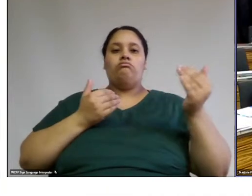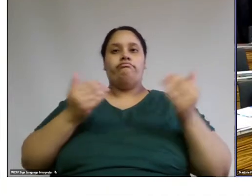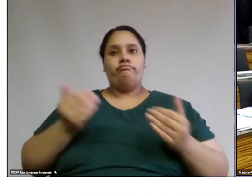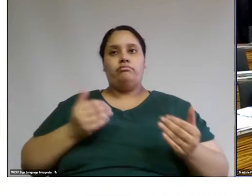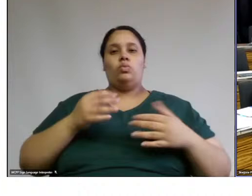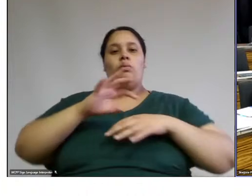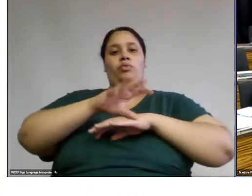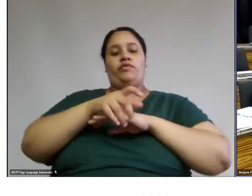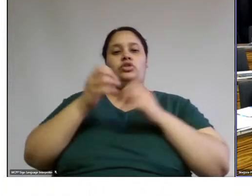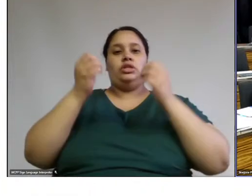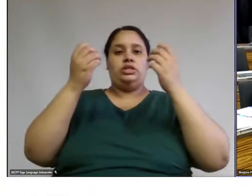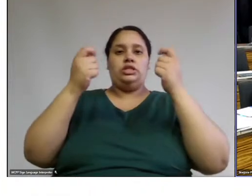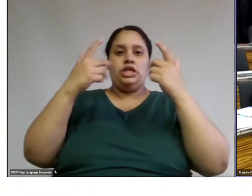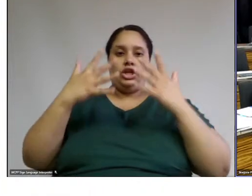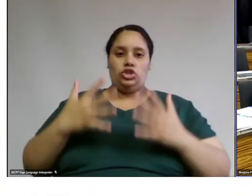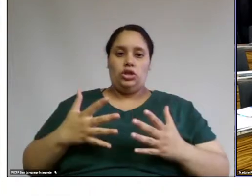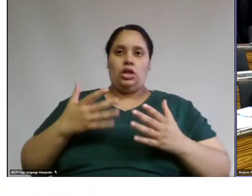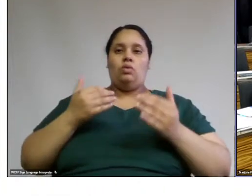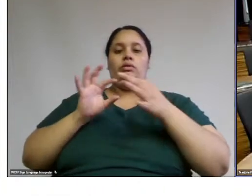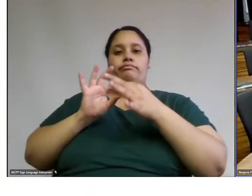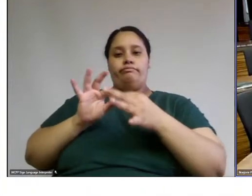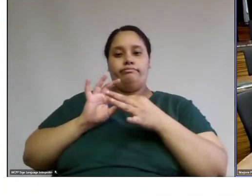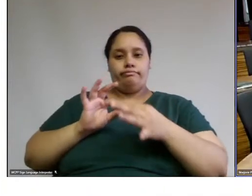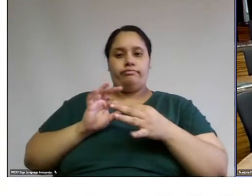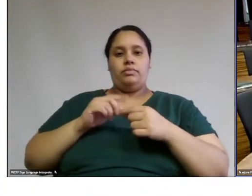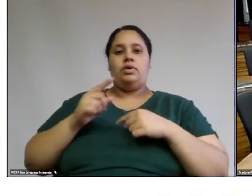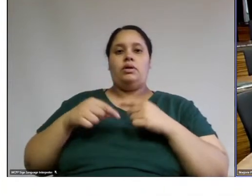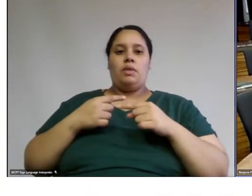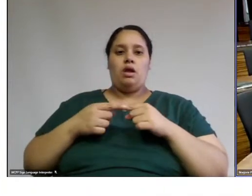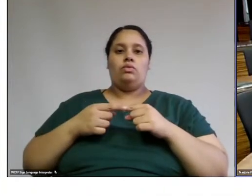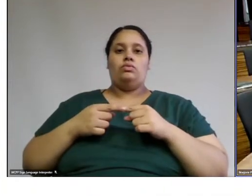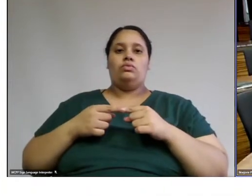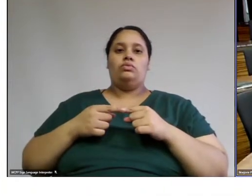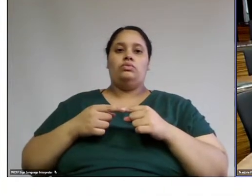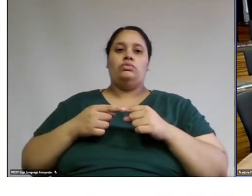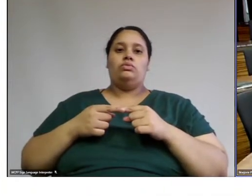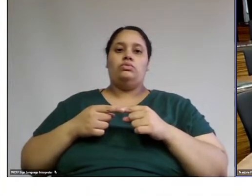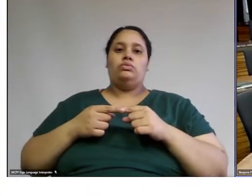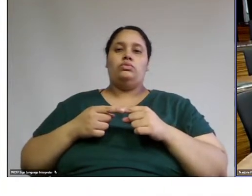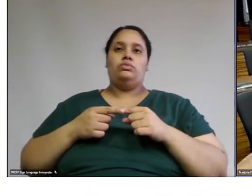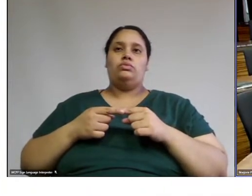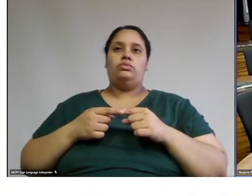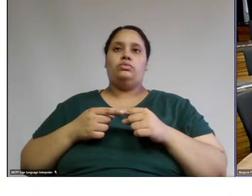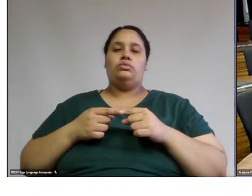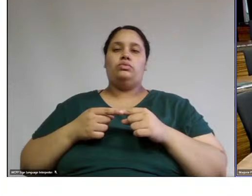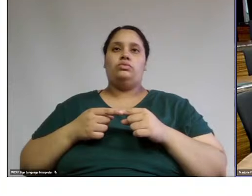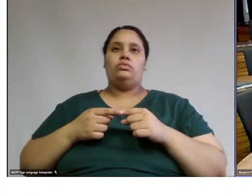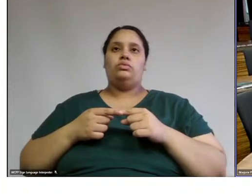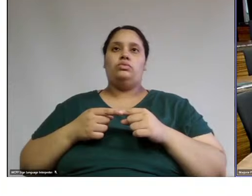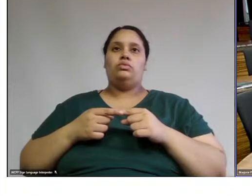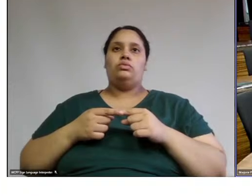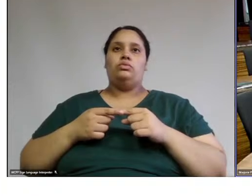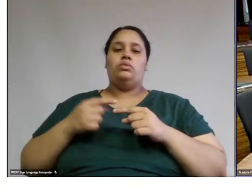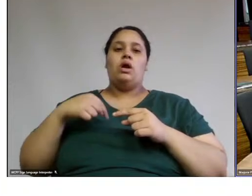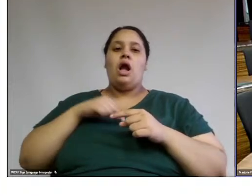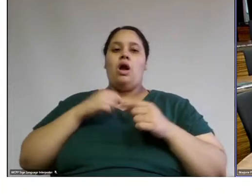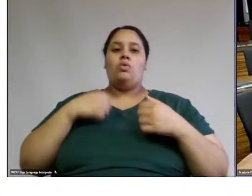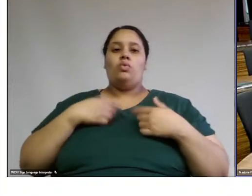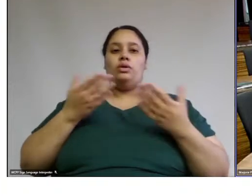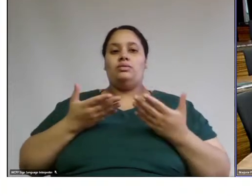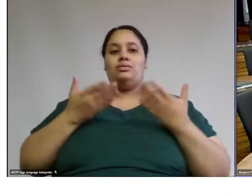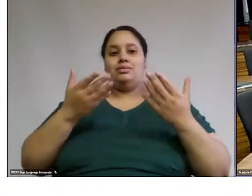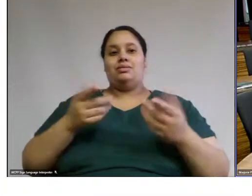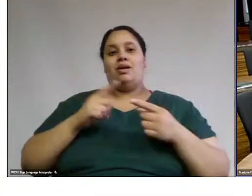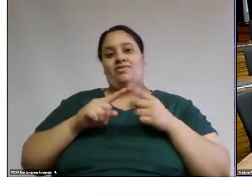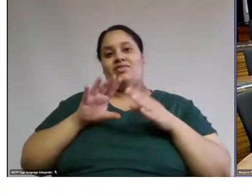Treasury around the future, perhaps, utilization of those particular funding, because what